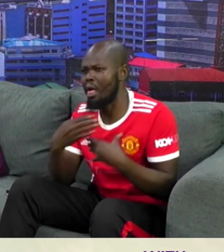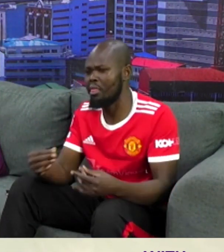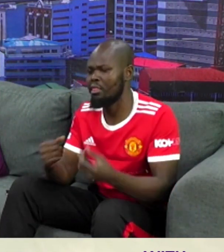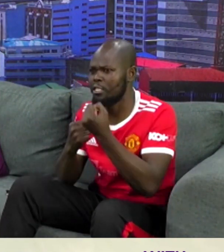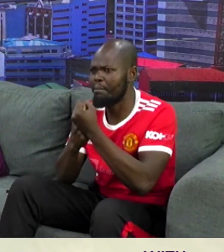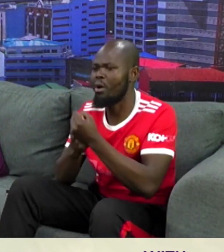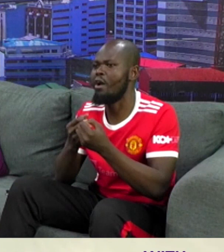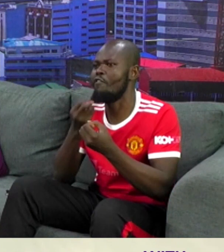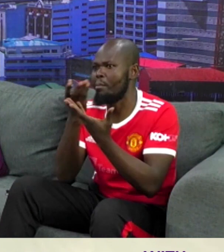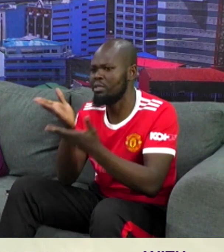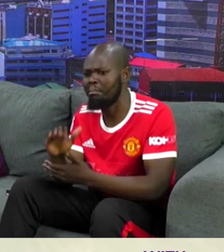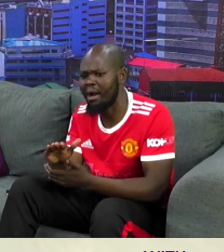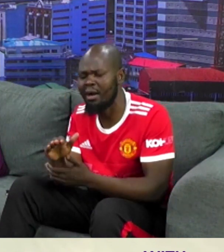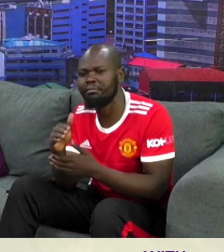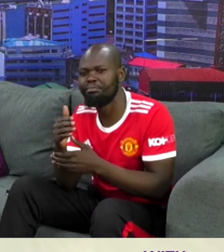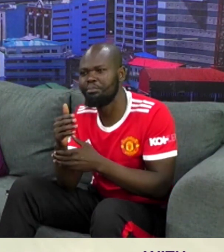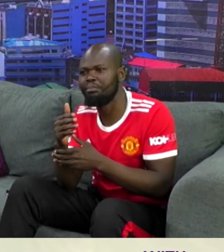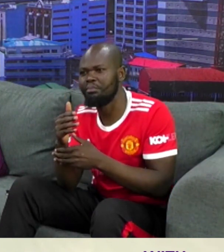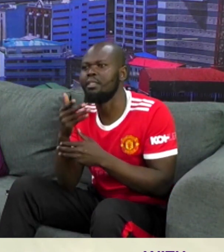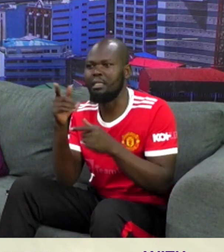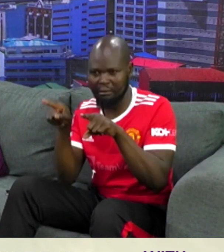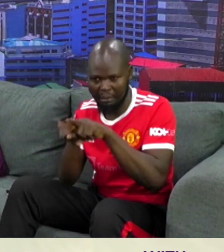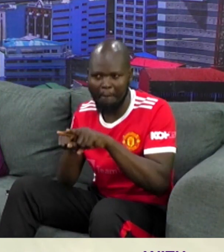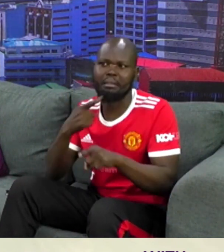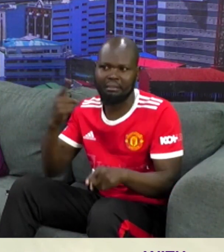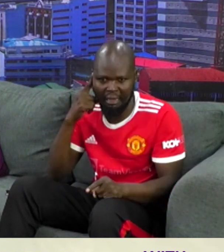we were very interested about sports, and we